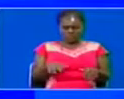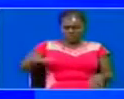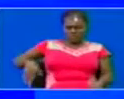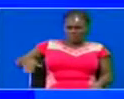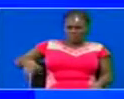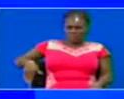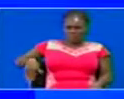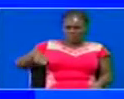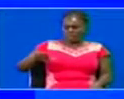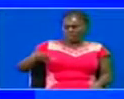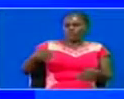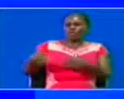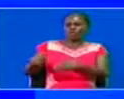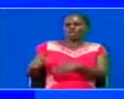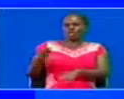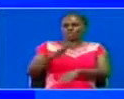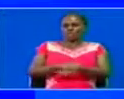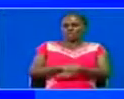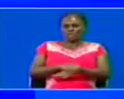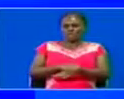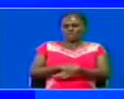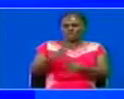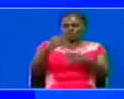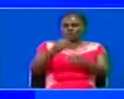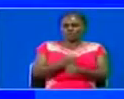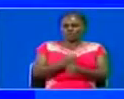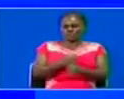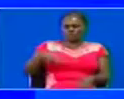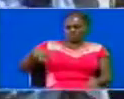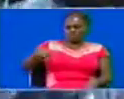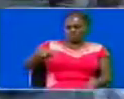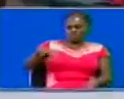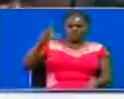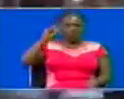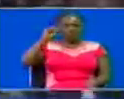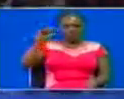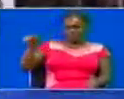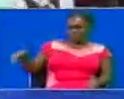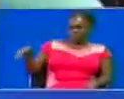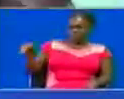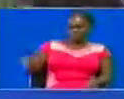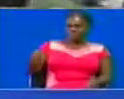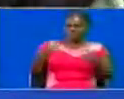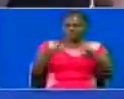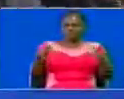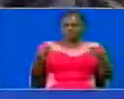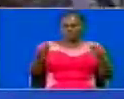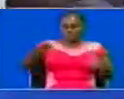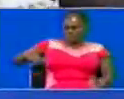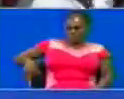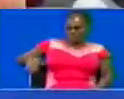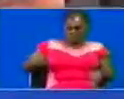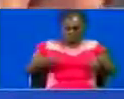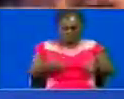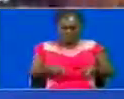been costing them business. The clearing and forwarding agents took to the streets in Mombasa this morning, protesting against a delayed